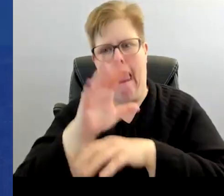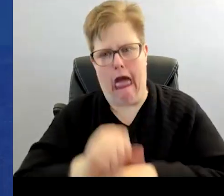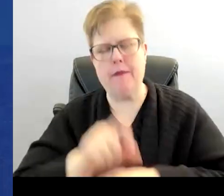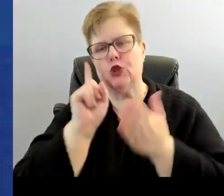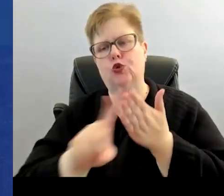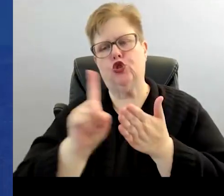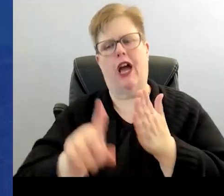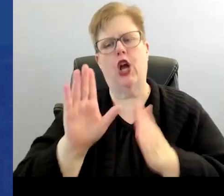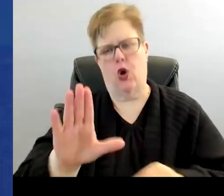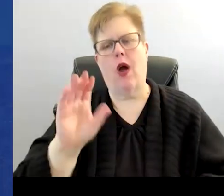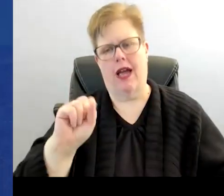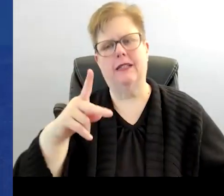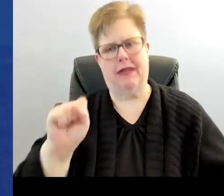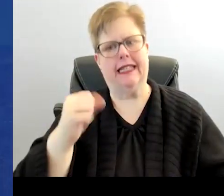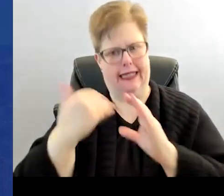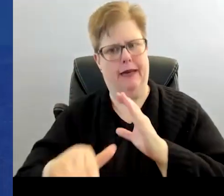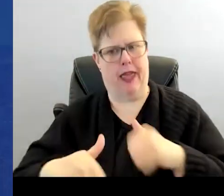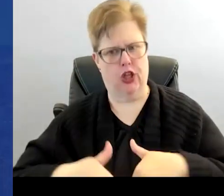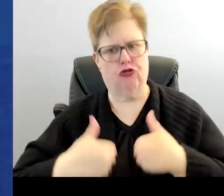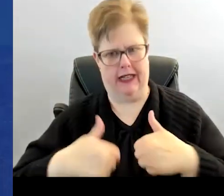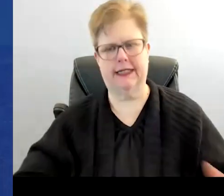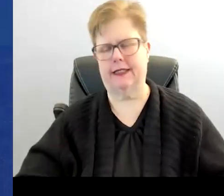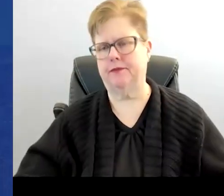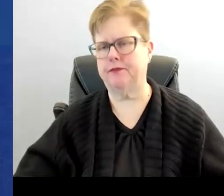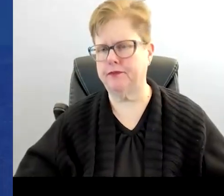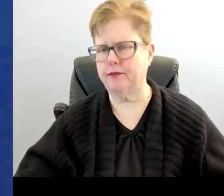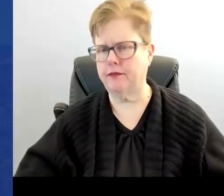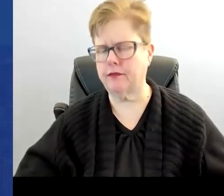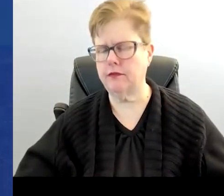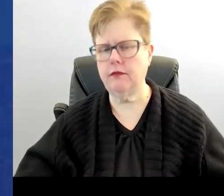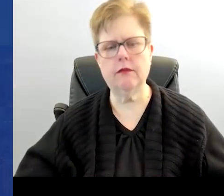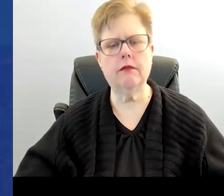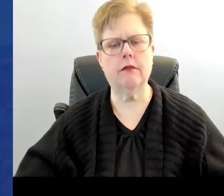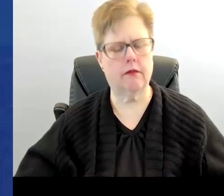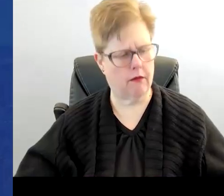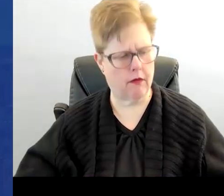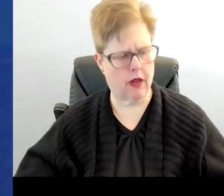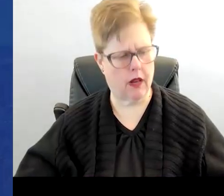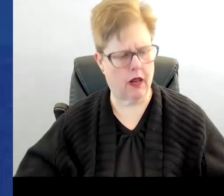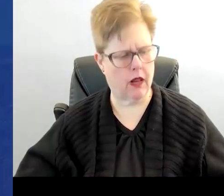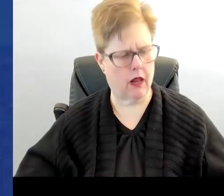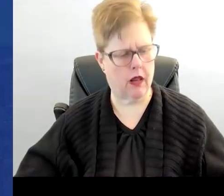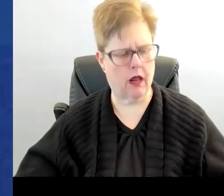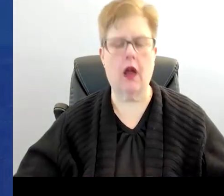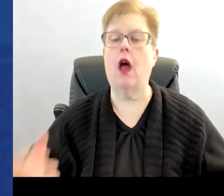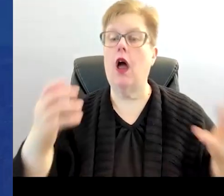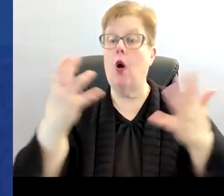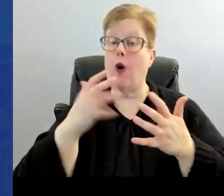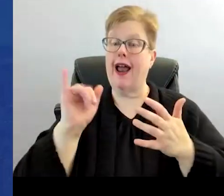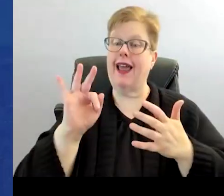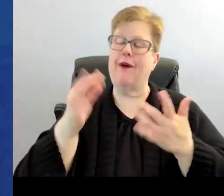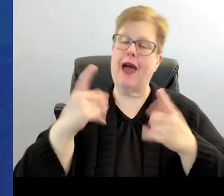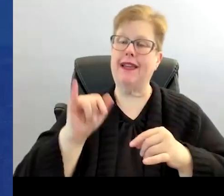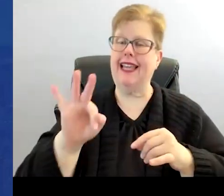checking that SPS email address. There's another question about what happens if a professor's teaching style is